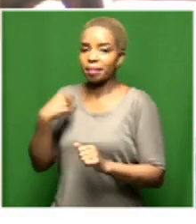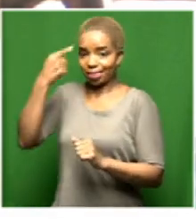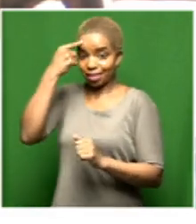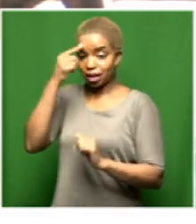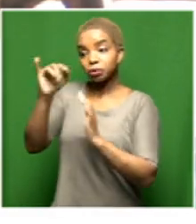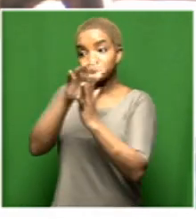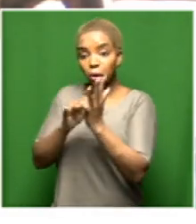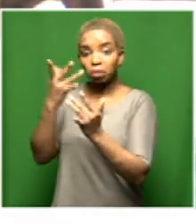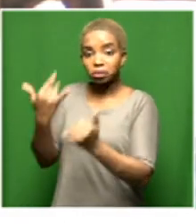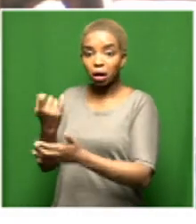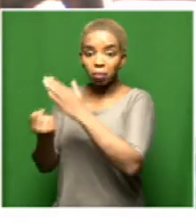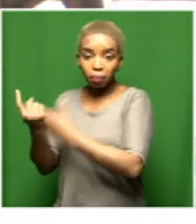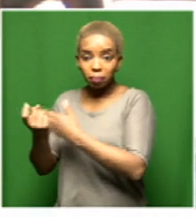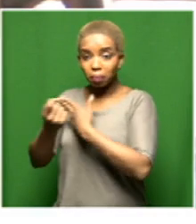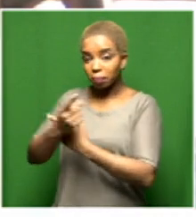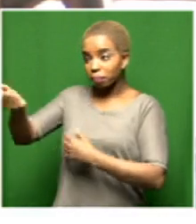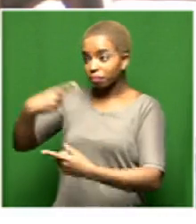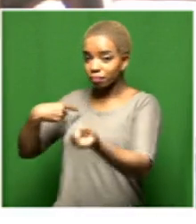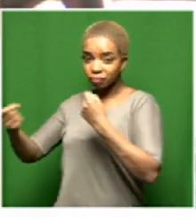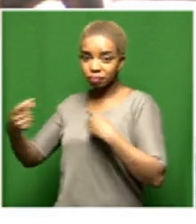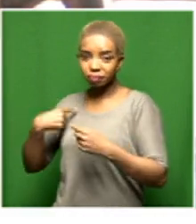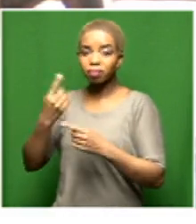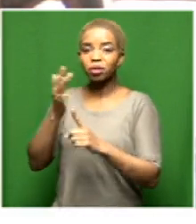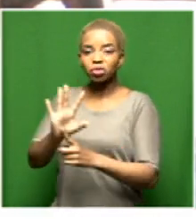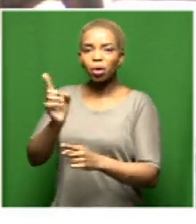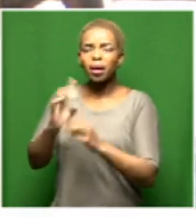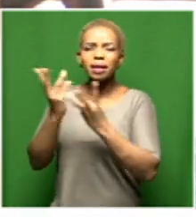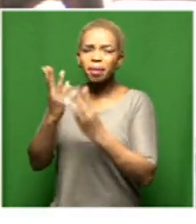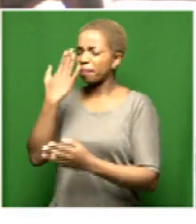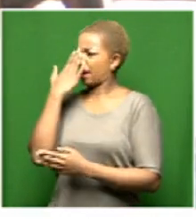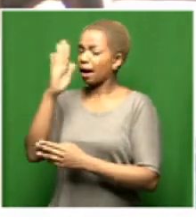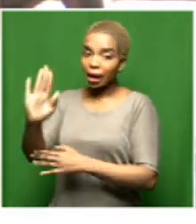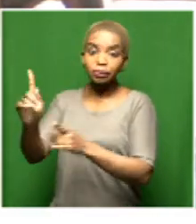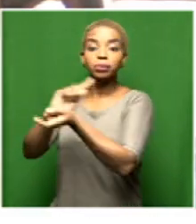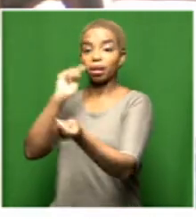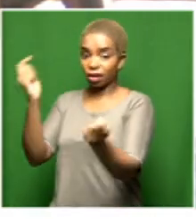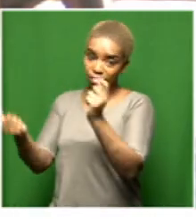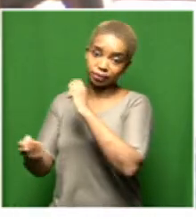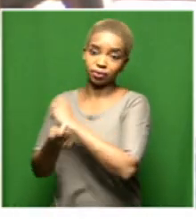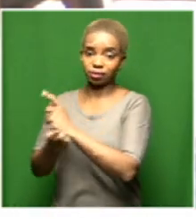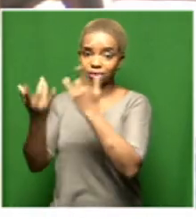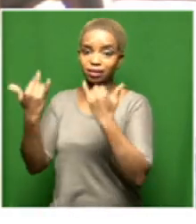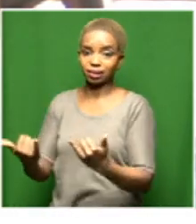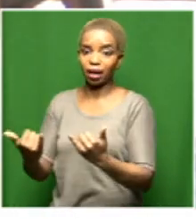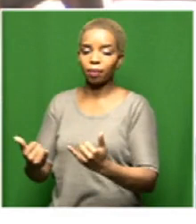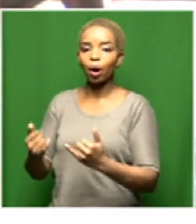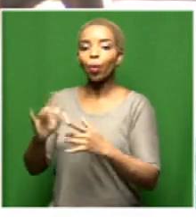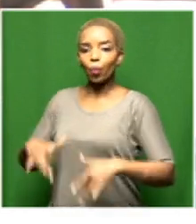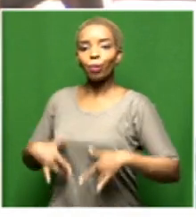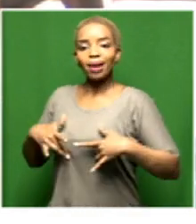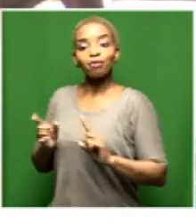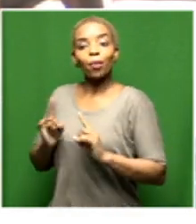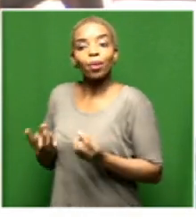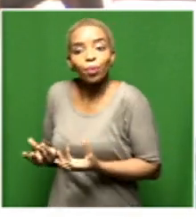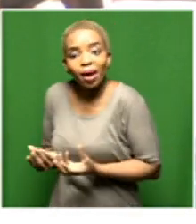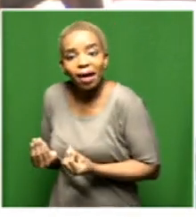through are showing that people's attitudes have changed. We are so living in gratitude of what we have. There are so many